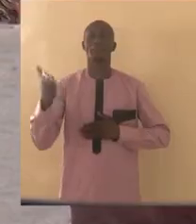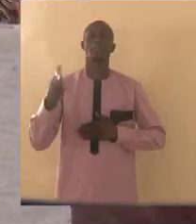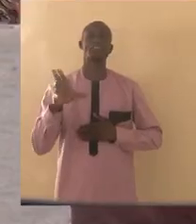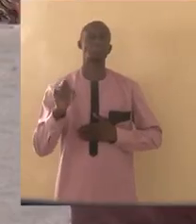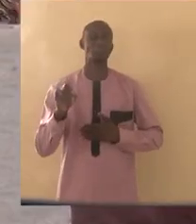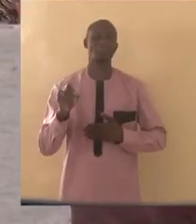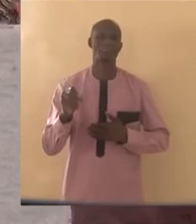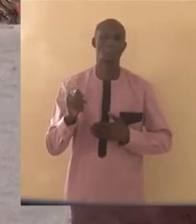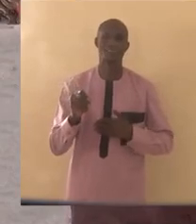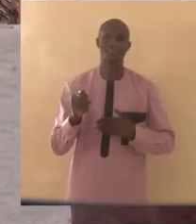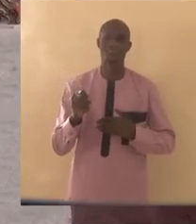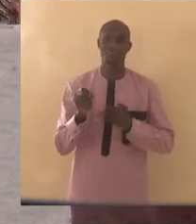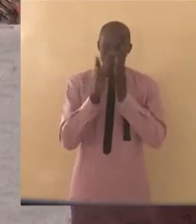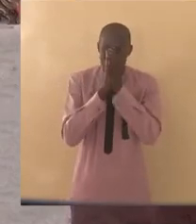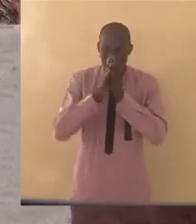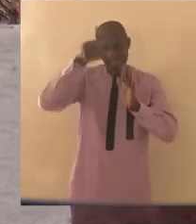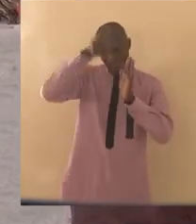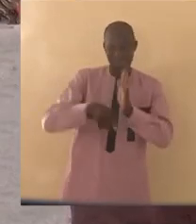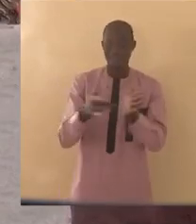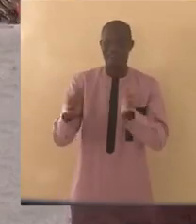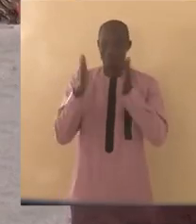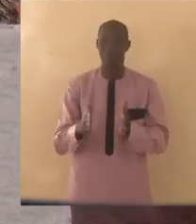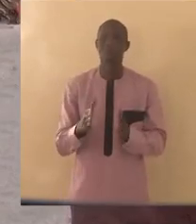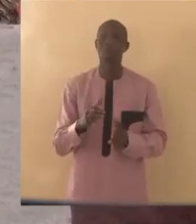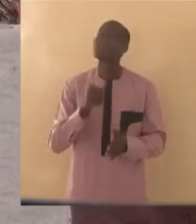There is no such thing as a prayerless Christian.